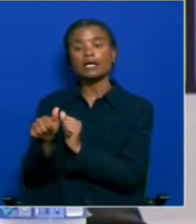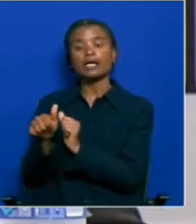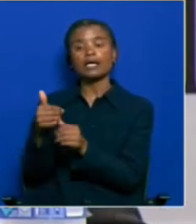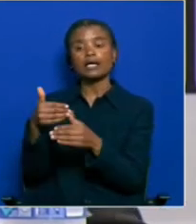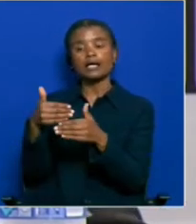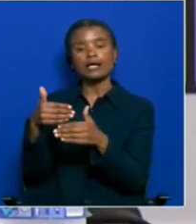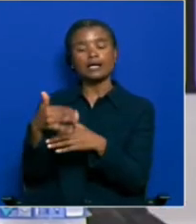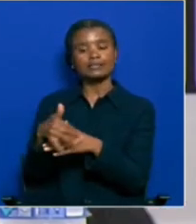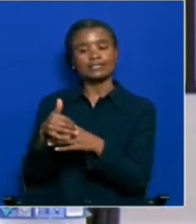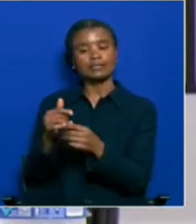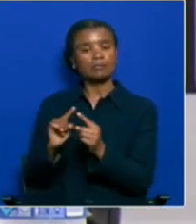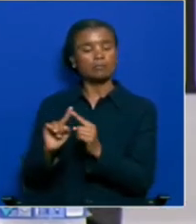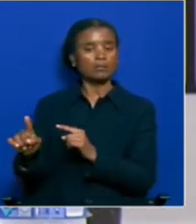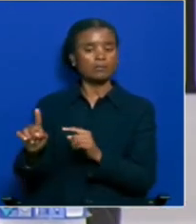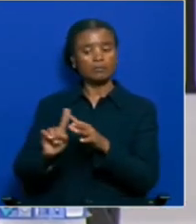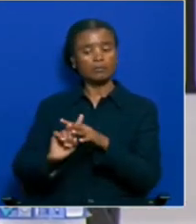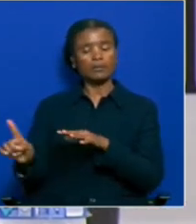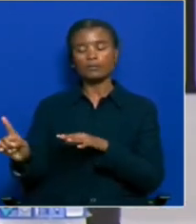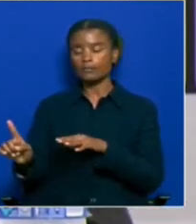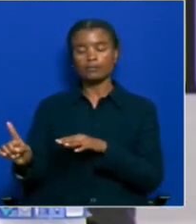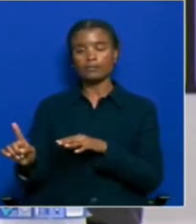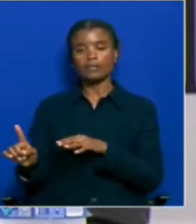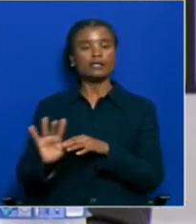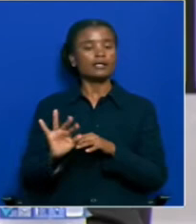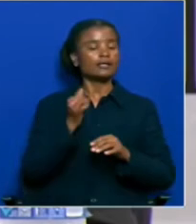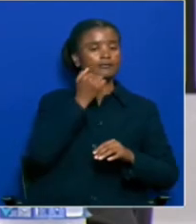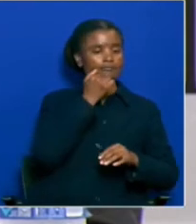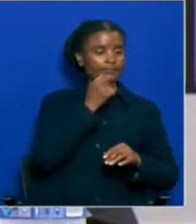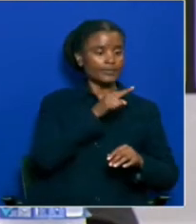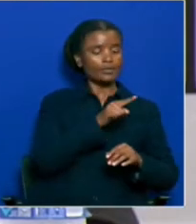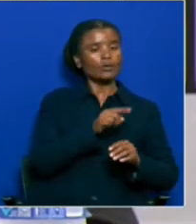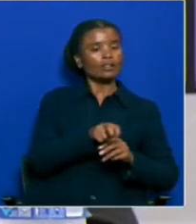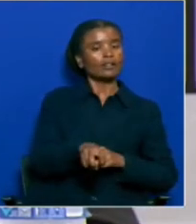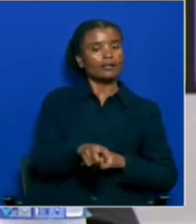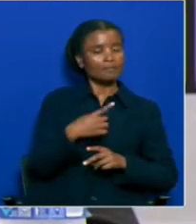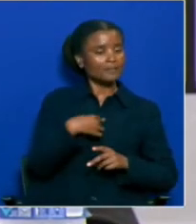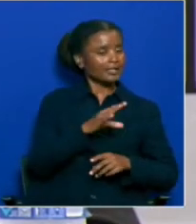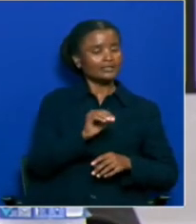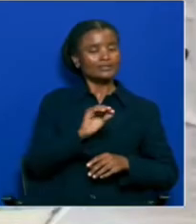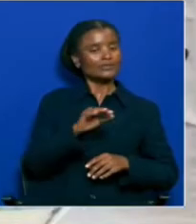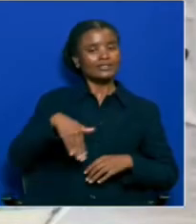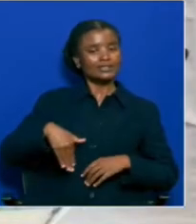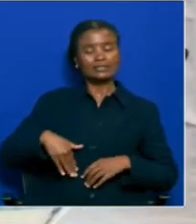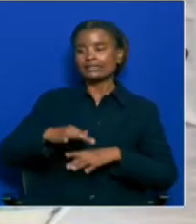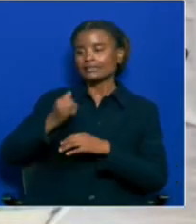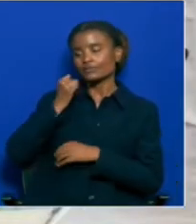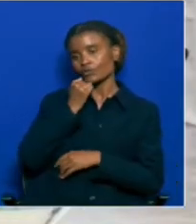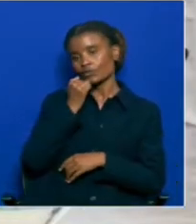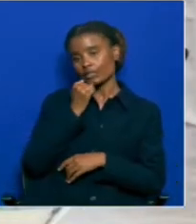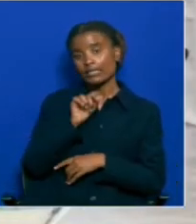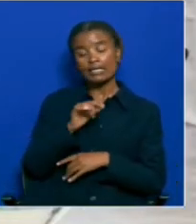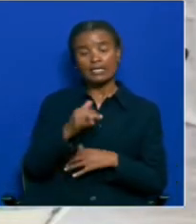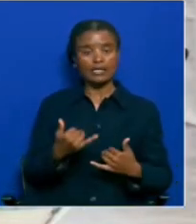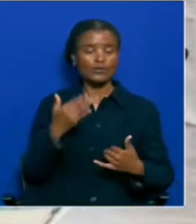I hadn't posed my question yet. Humble apologies, I apologize. So if now we know based on this document that it can only be